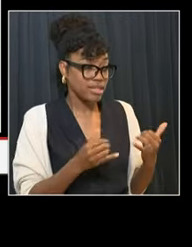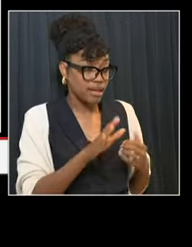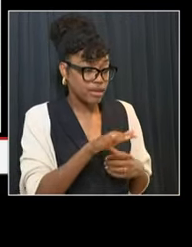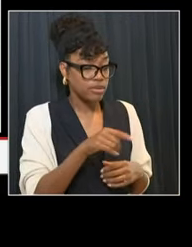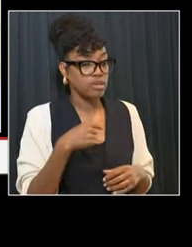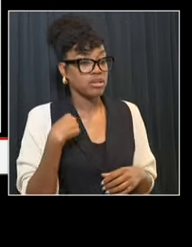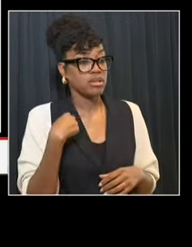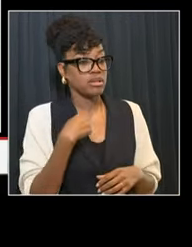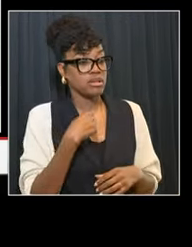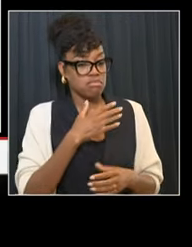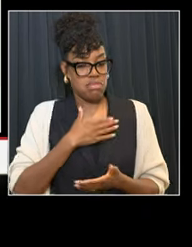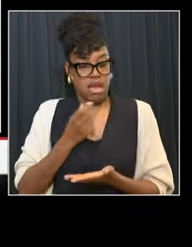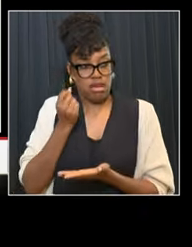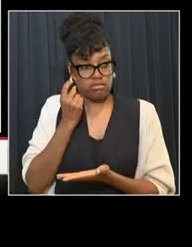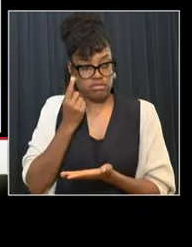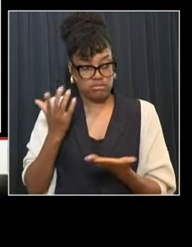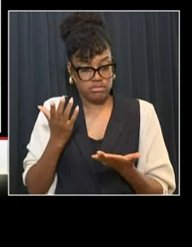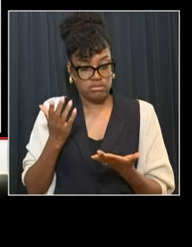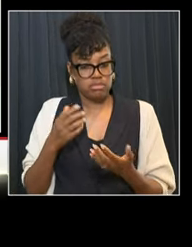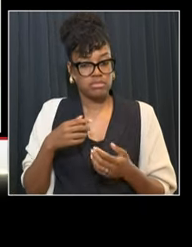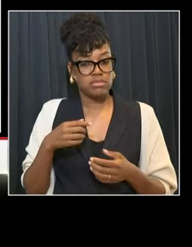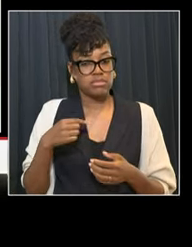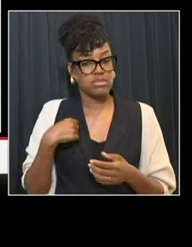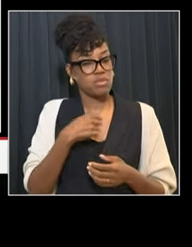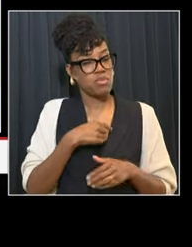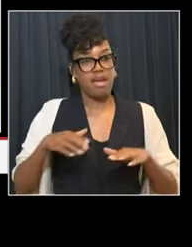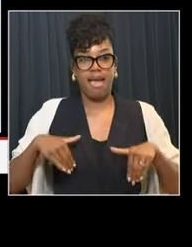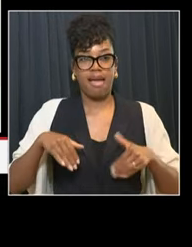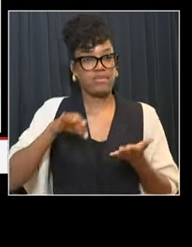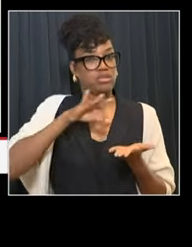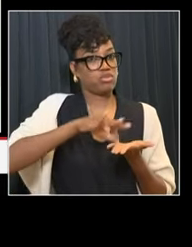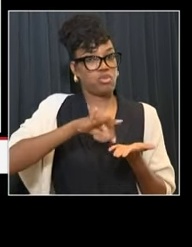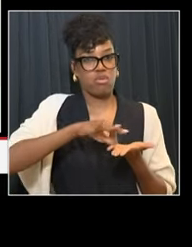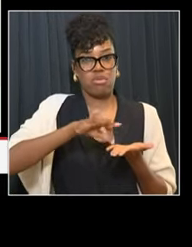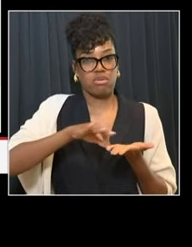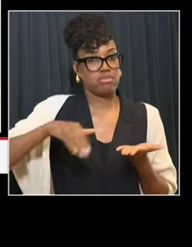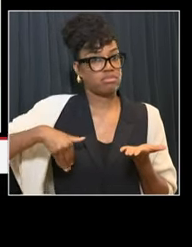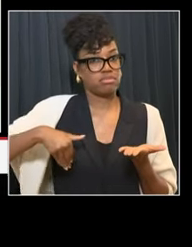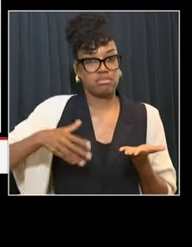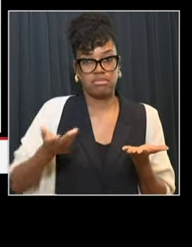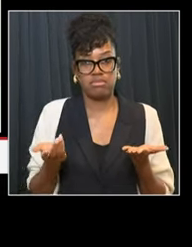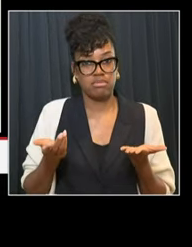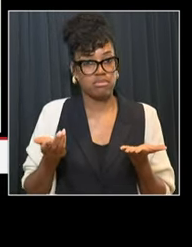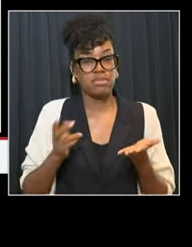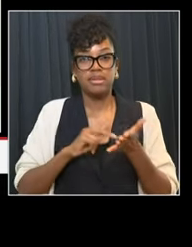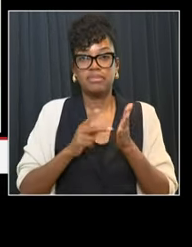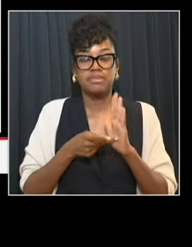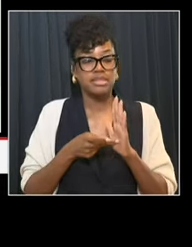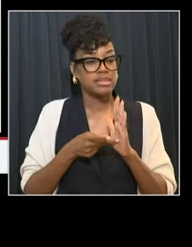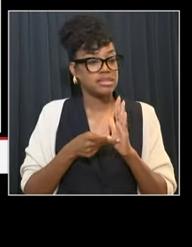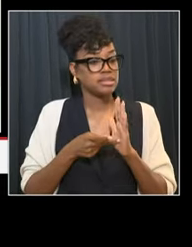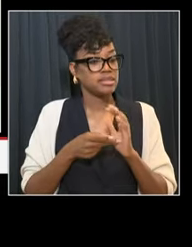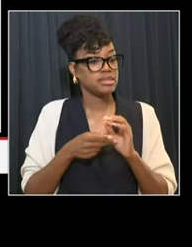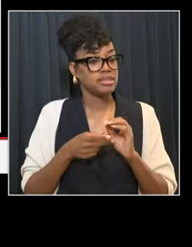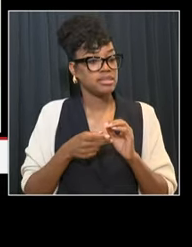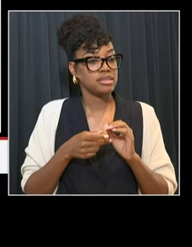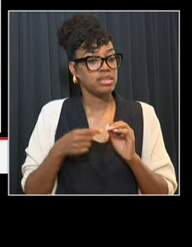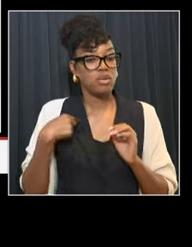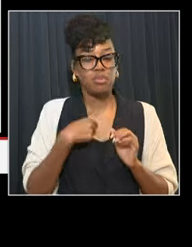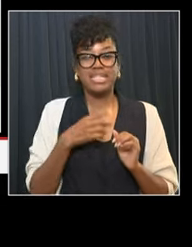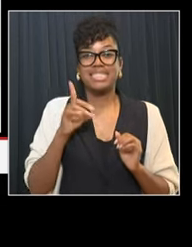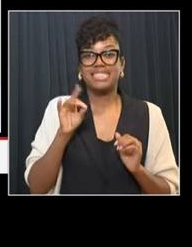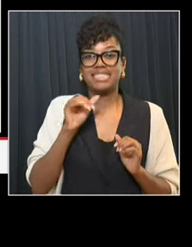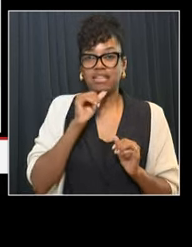it was not scored, right? Correct. So there's no revenue included